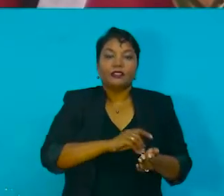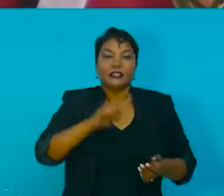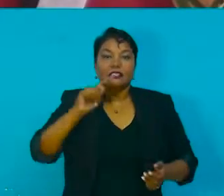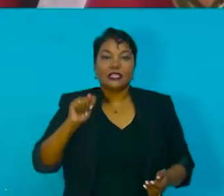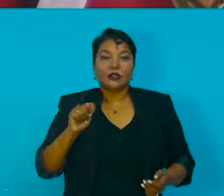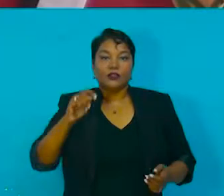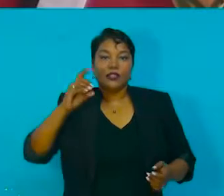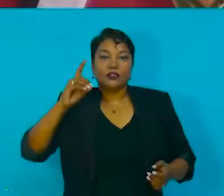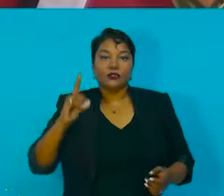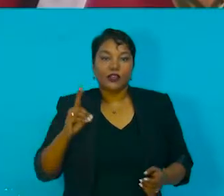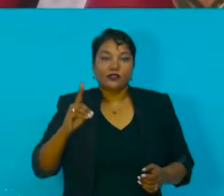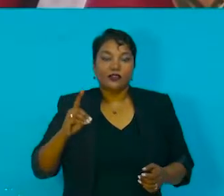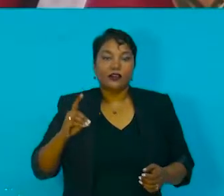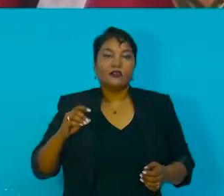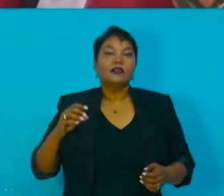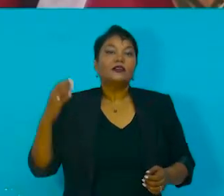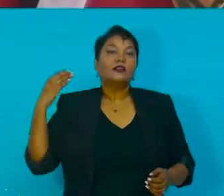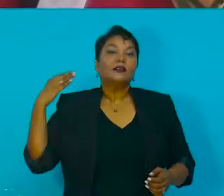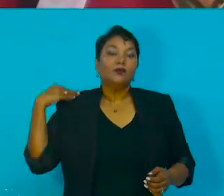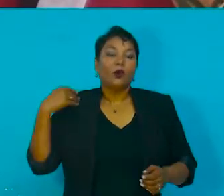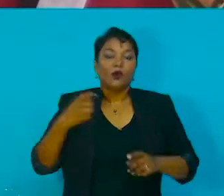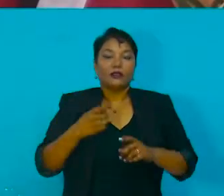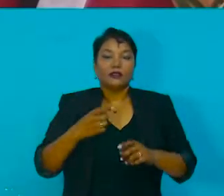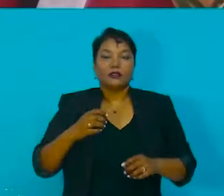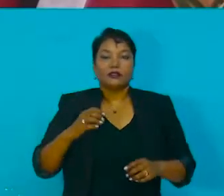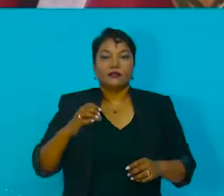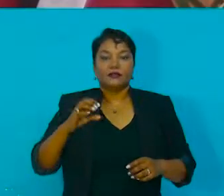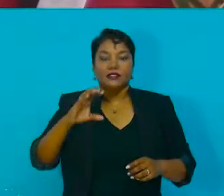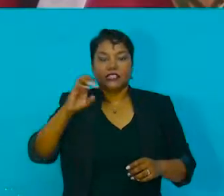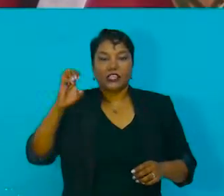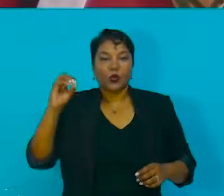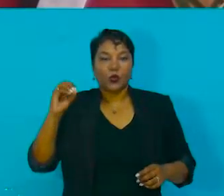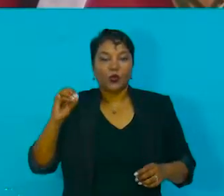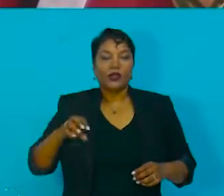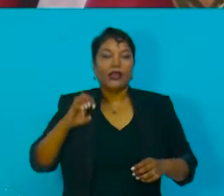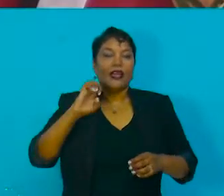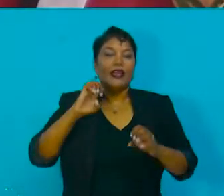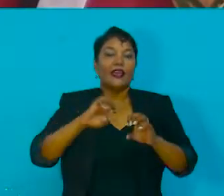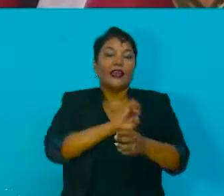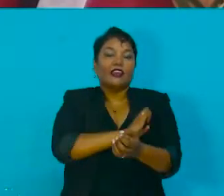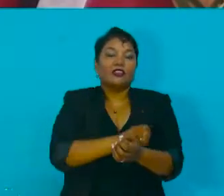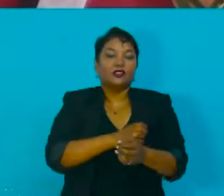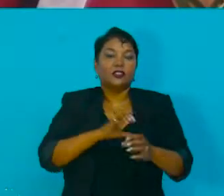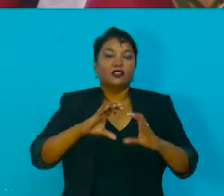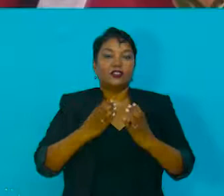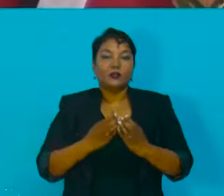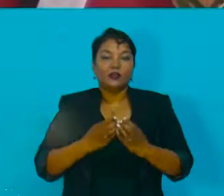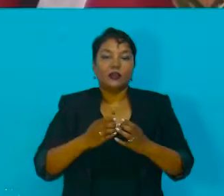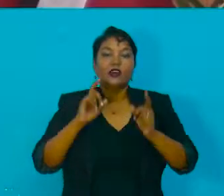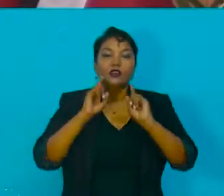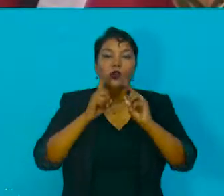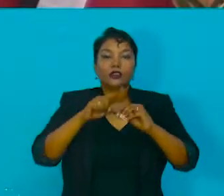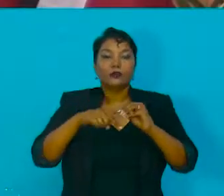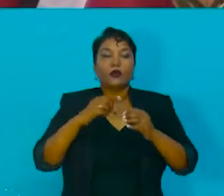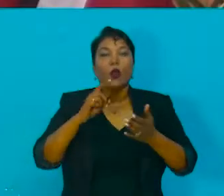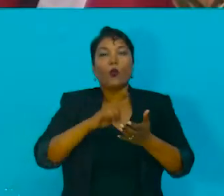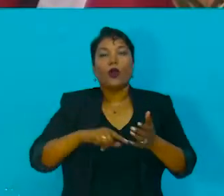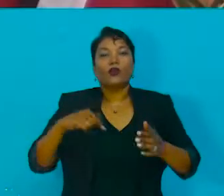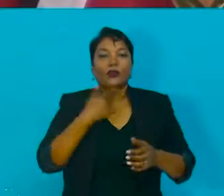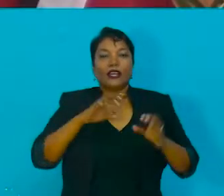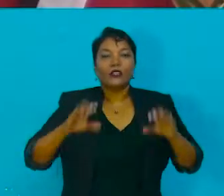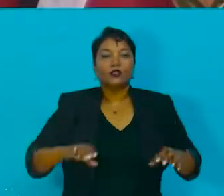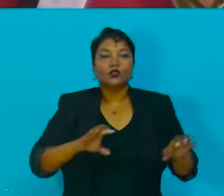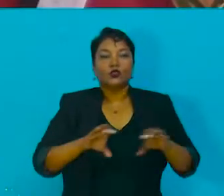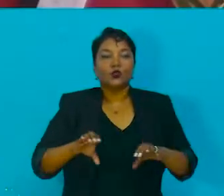Energy Chamber, gave insight into electricity consideration that should be taken by Trinidad and Tobago when it comes to